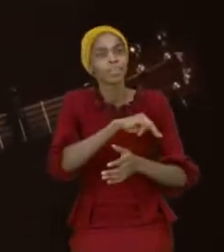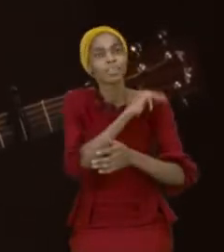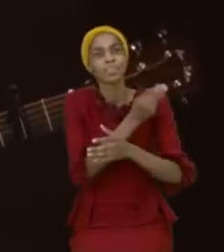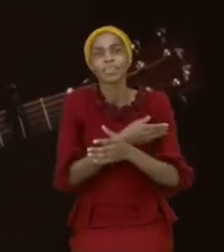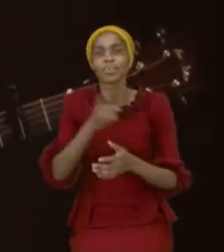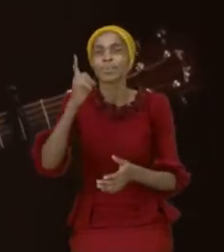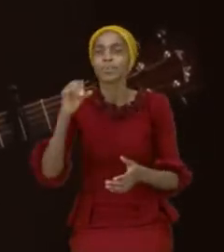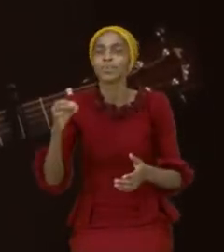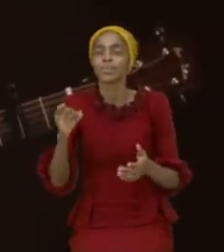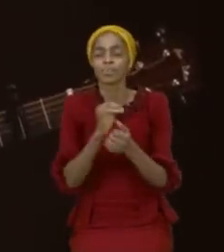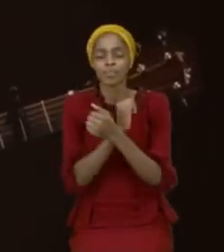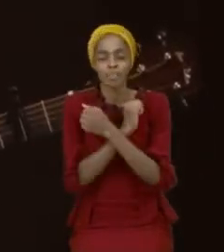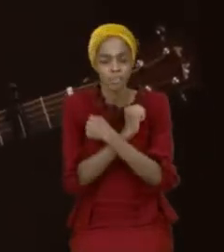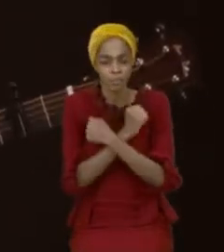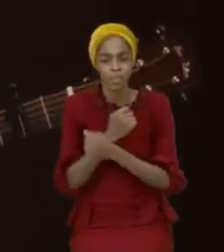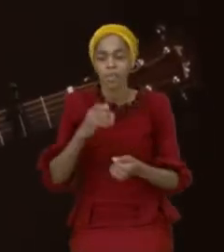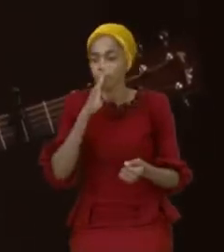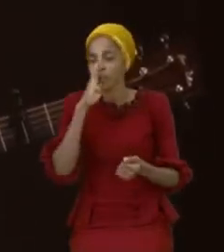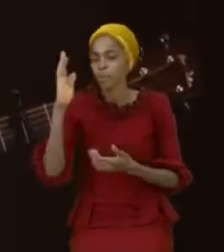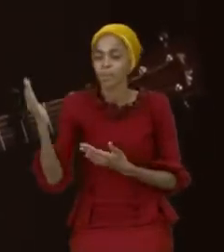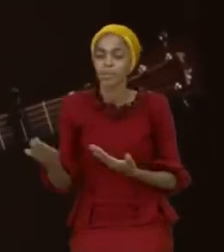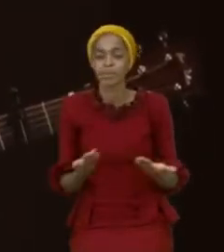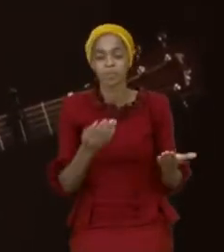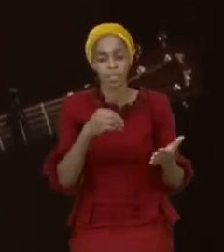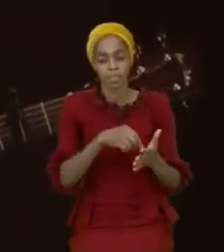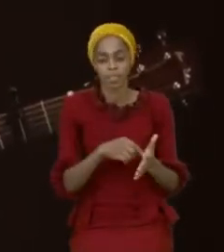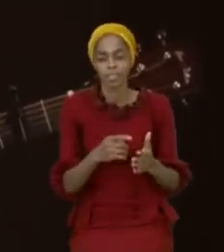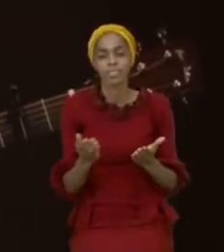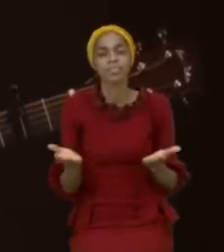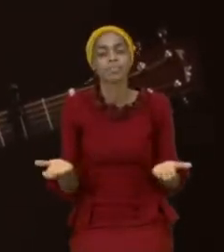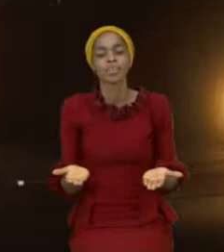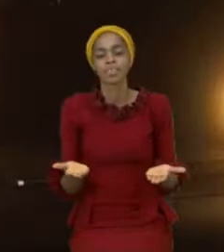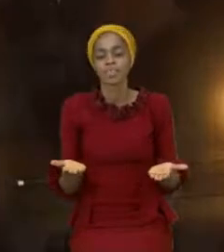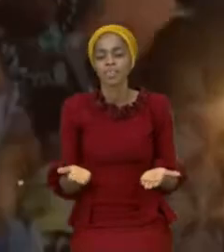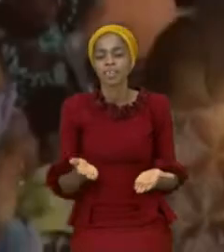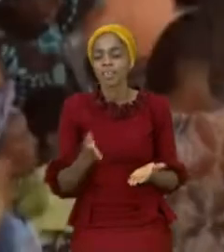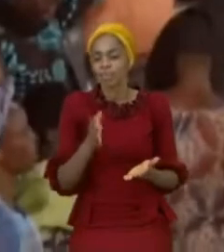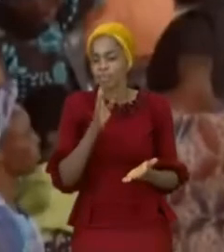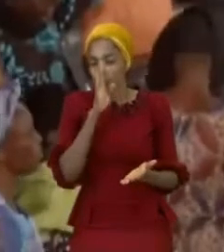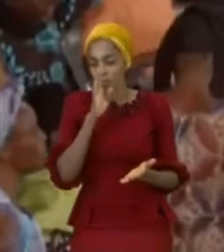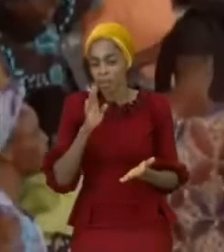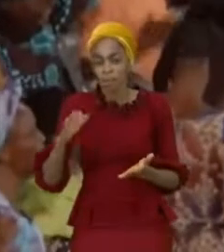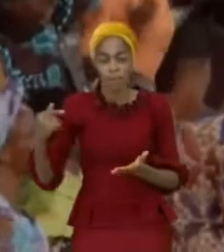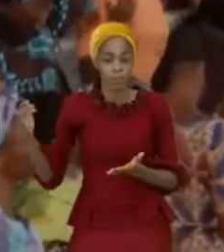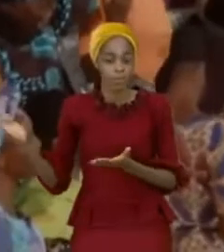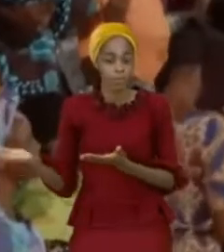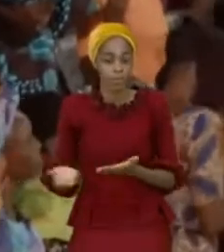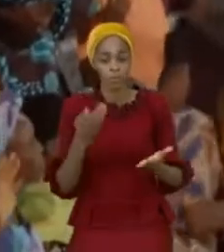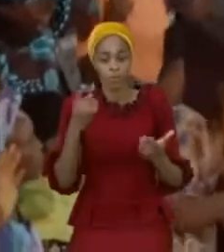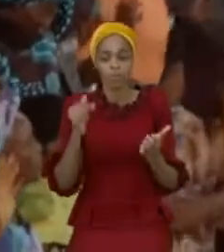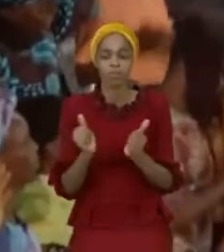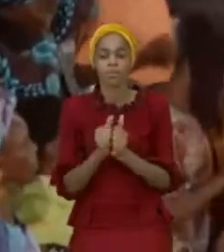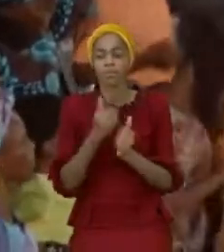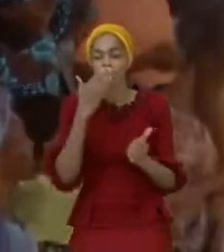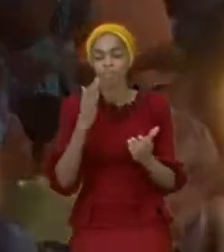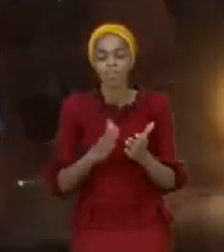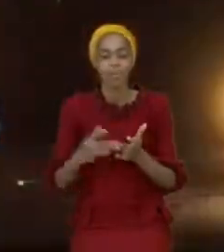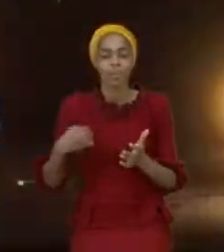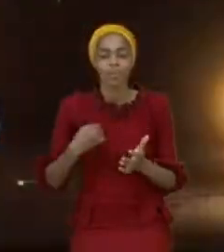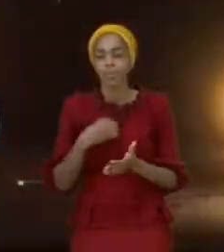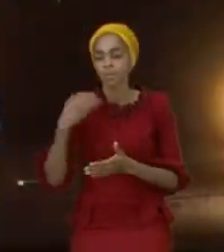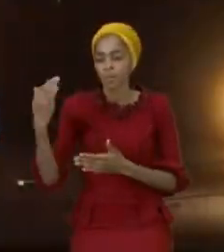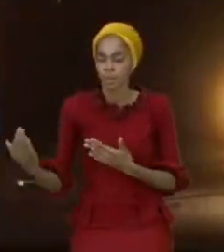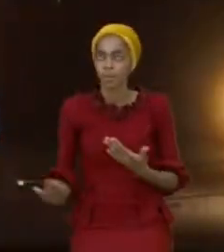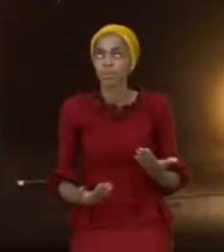Almighty God of love, be welcomed in this place. We welcome you with praise.